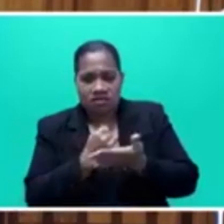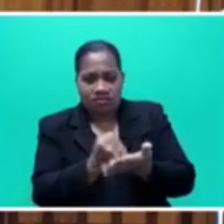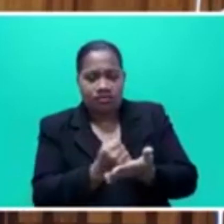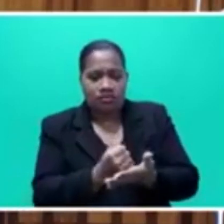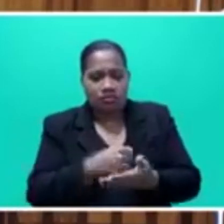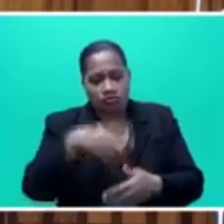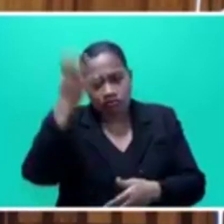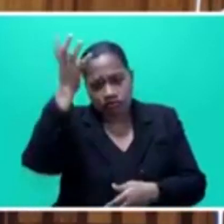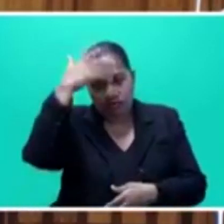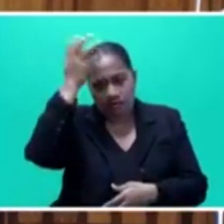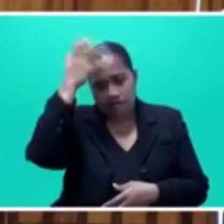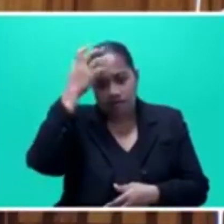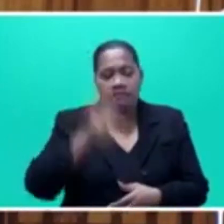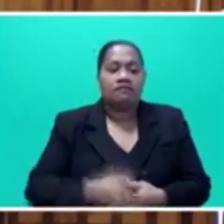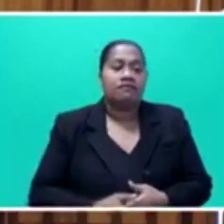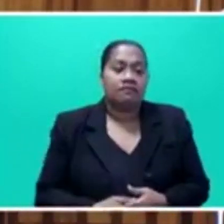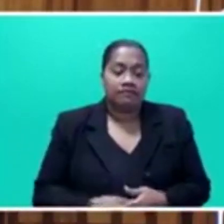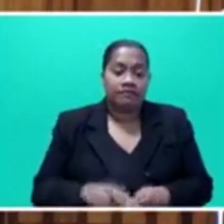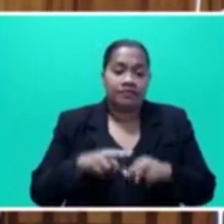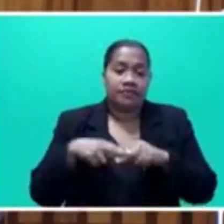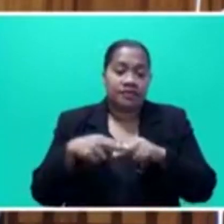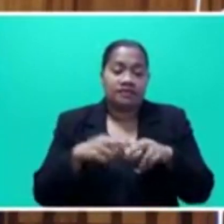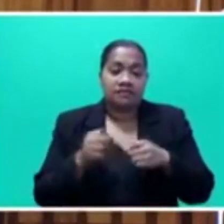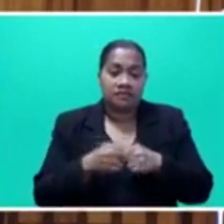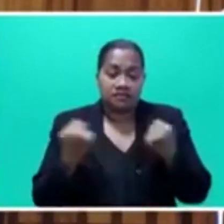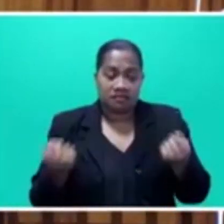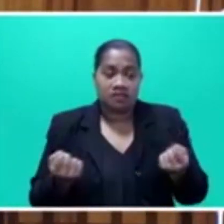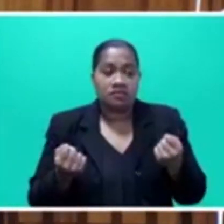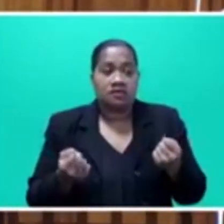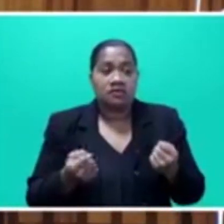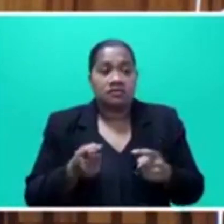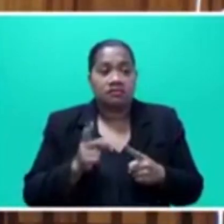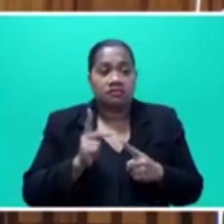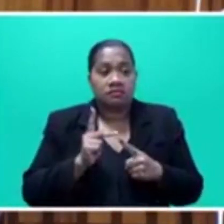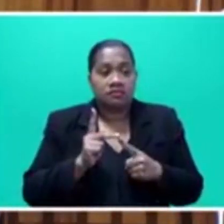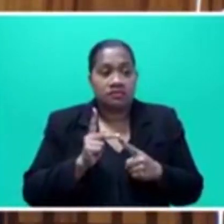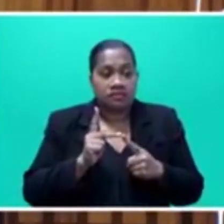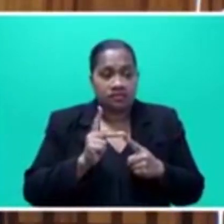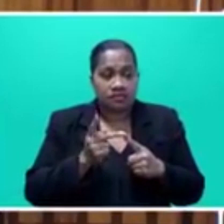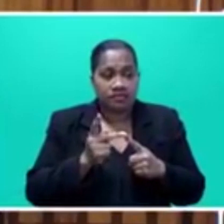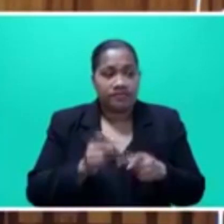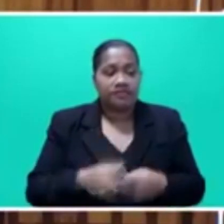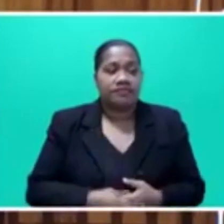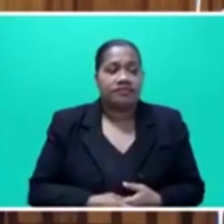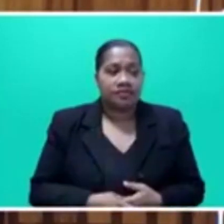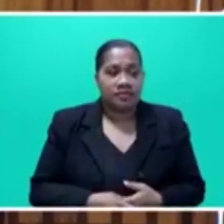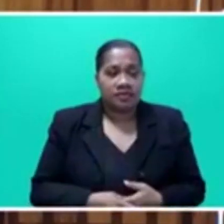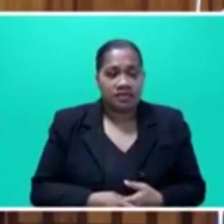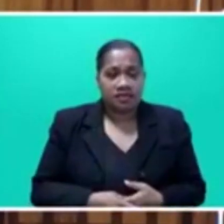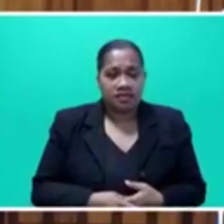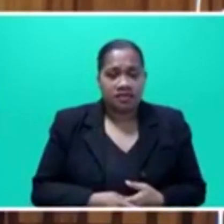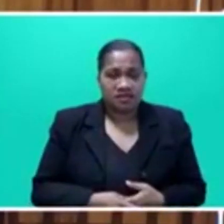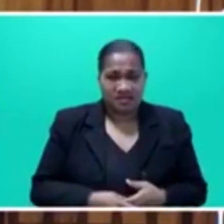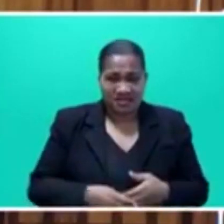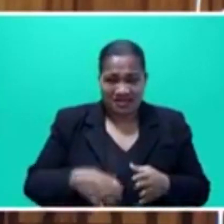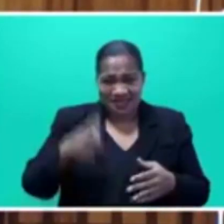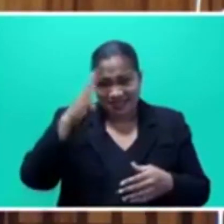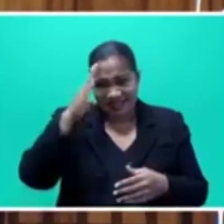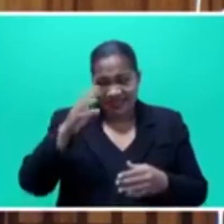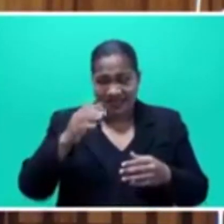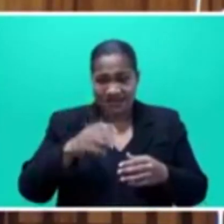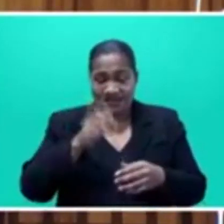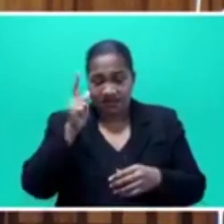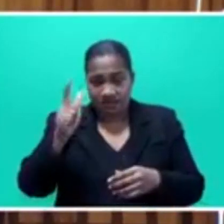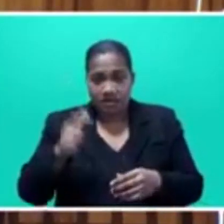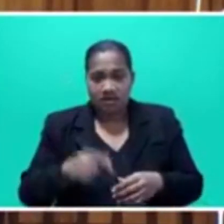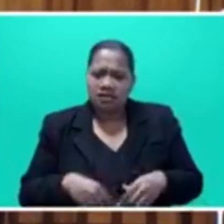Trump. If Fiji Times has a political, editorial position, so be it. But state it.